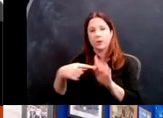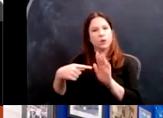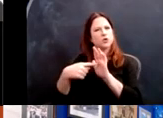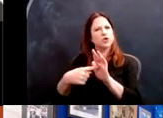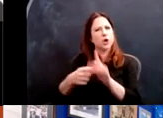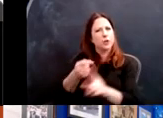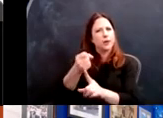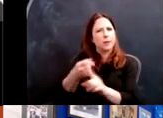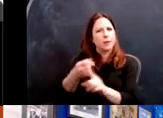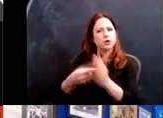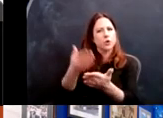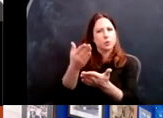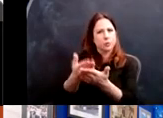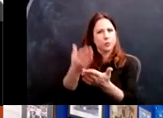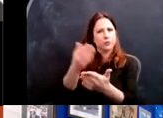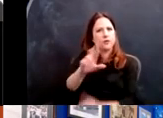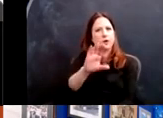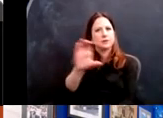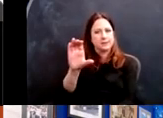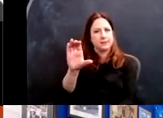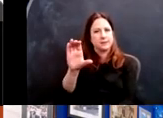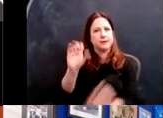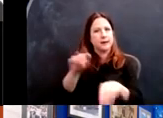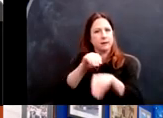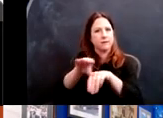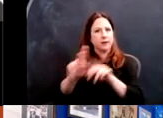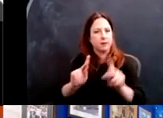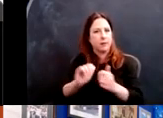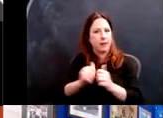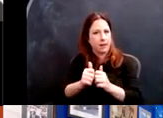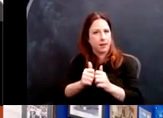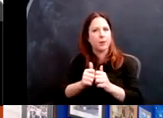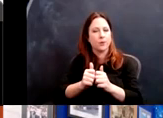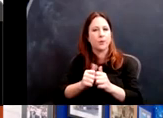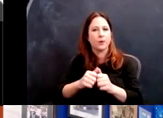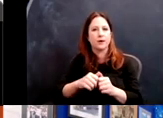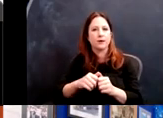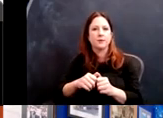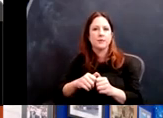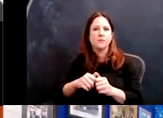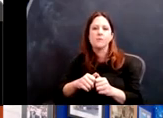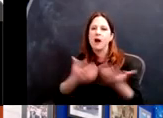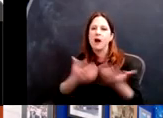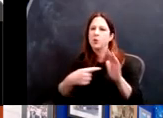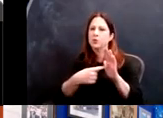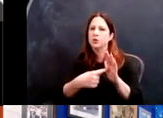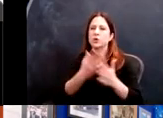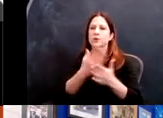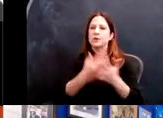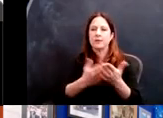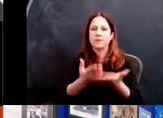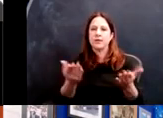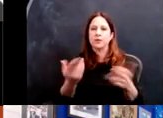the impact that a recovery community center can have, I want to share with you some of the measures that we use